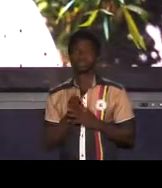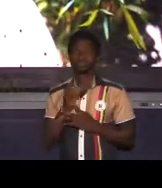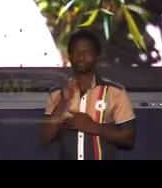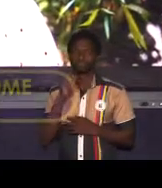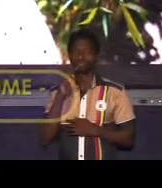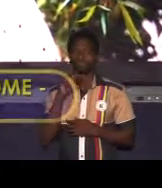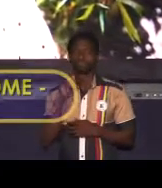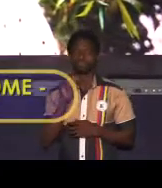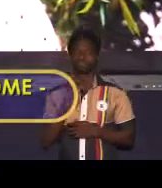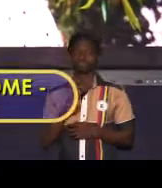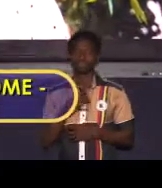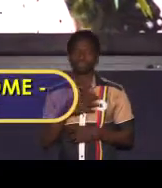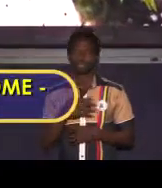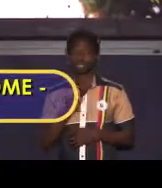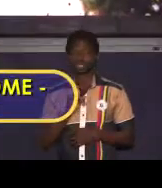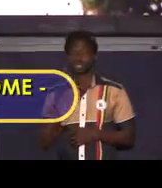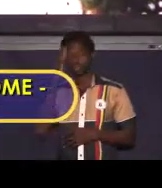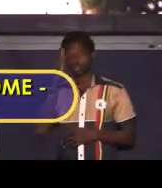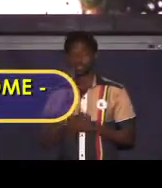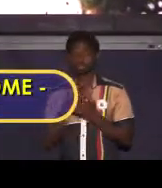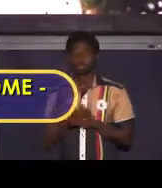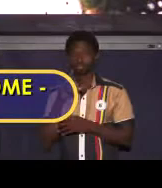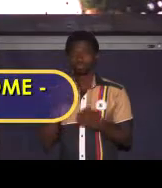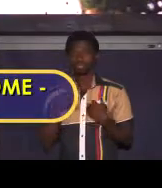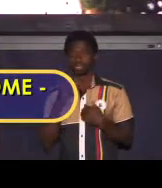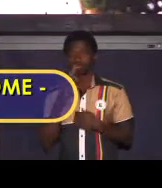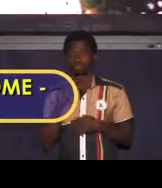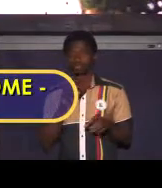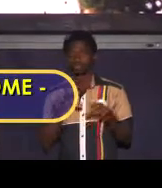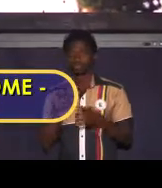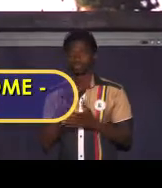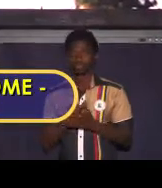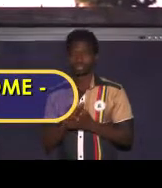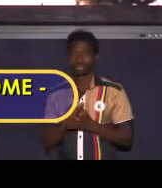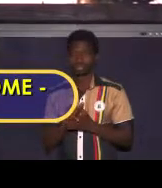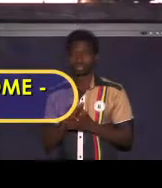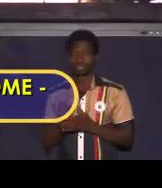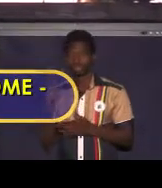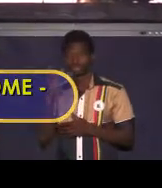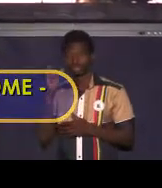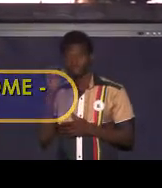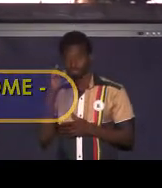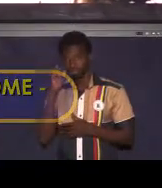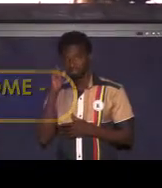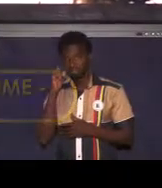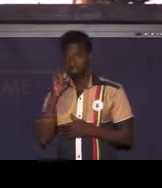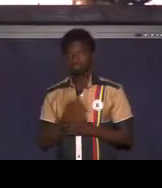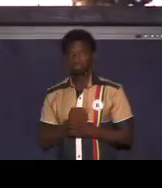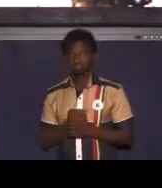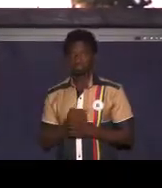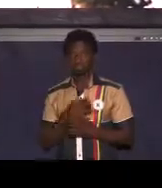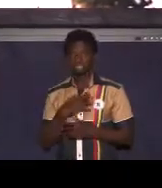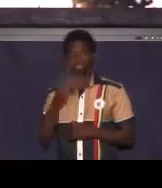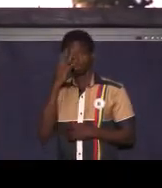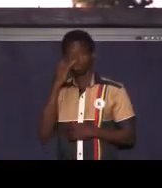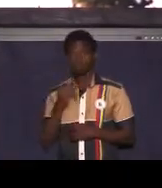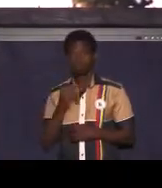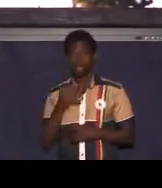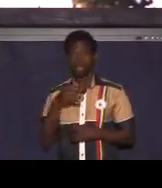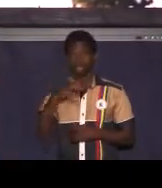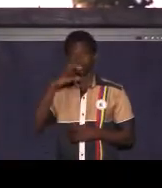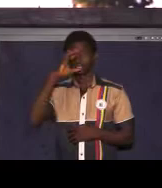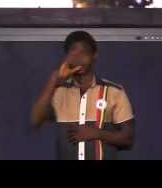drinking through straw. I know some of you have been doing that. Some still, you did that yesterday.